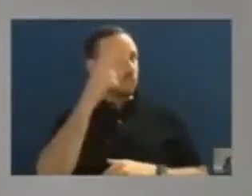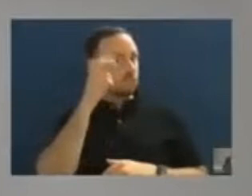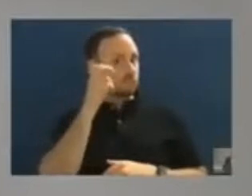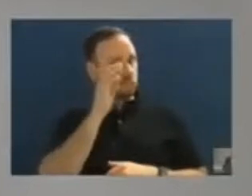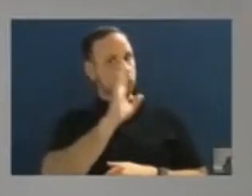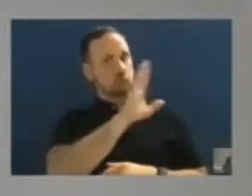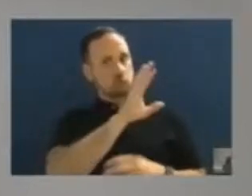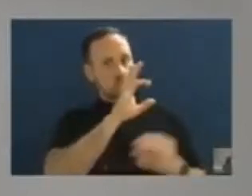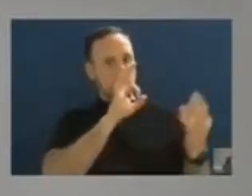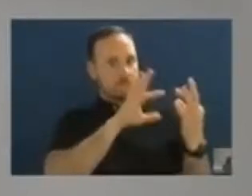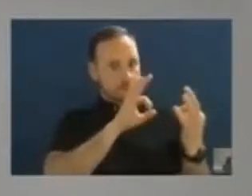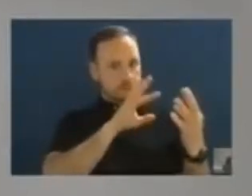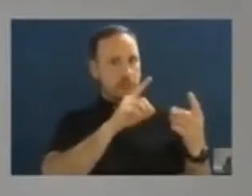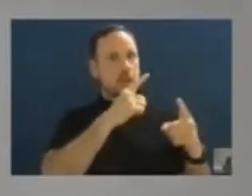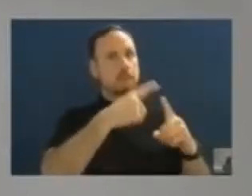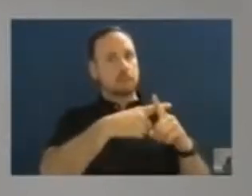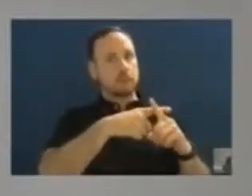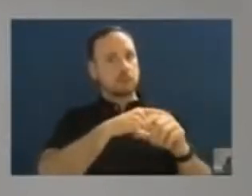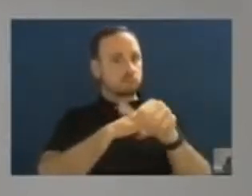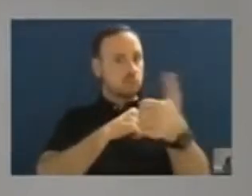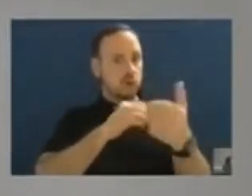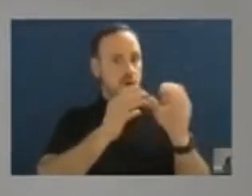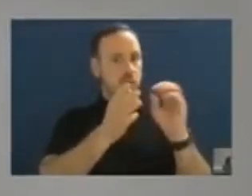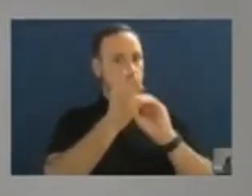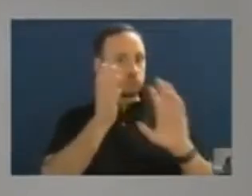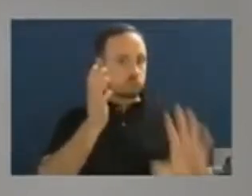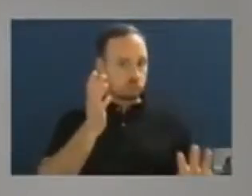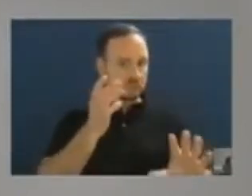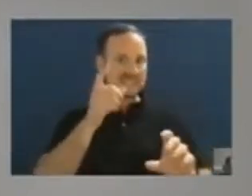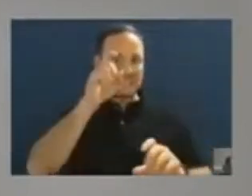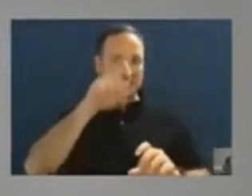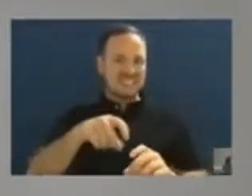other students, but we need to figure out ways to partner to work